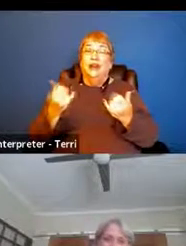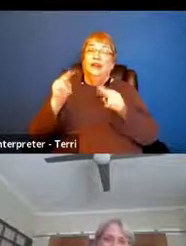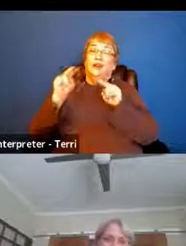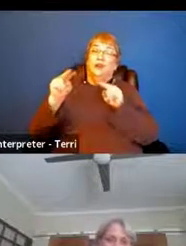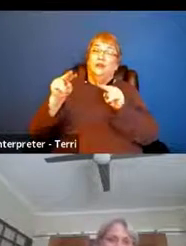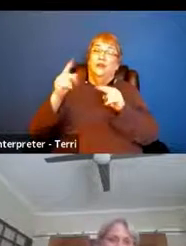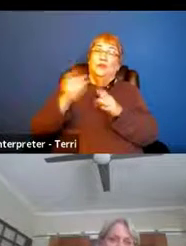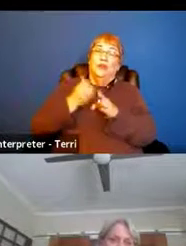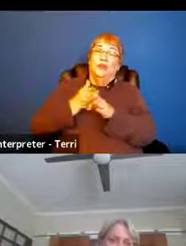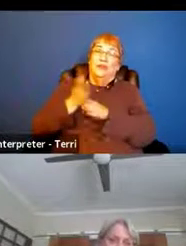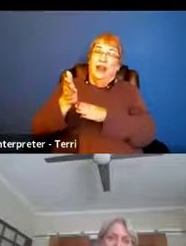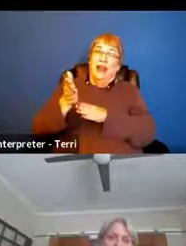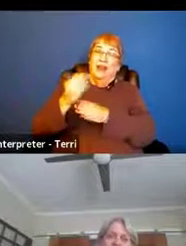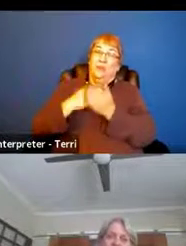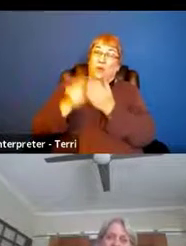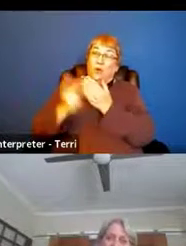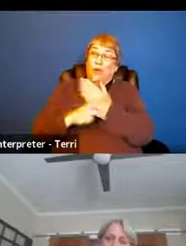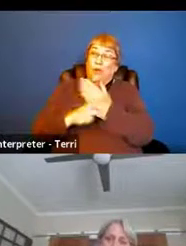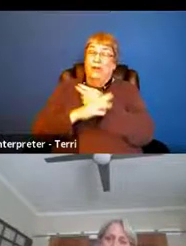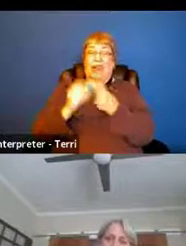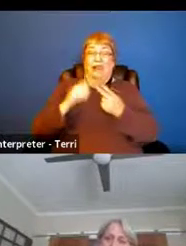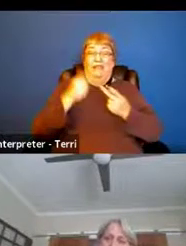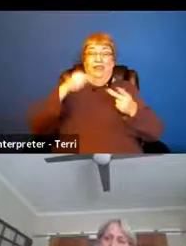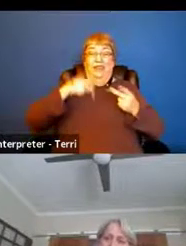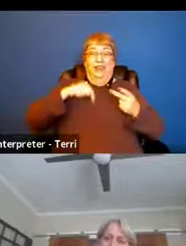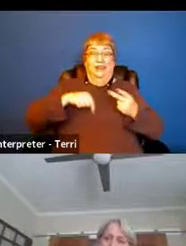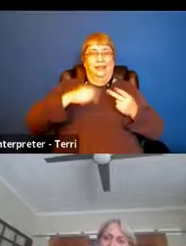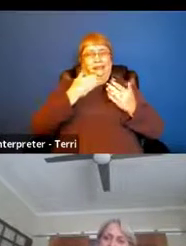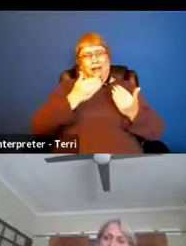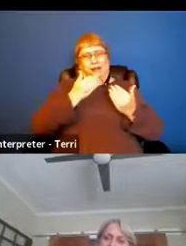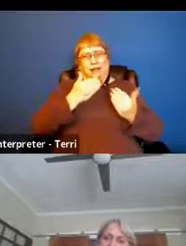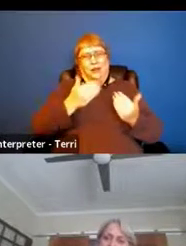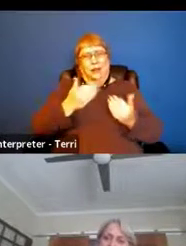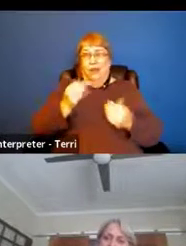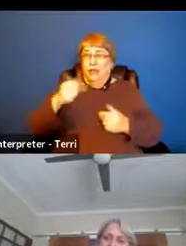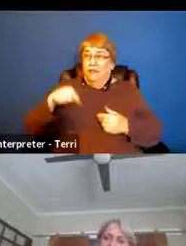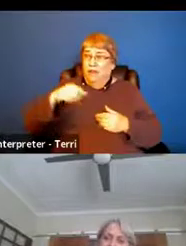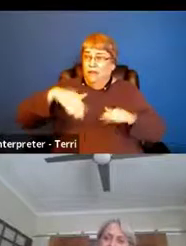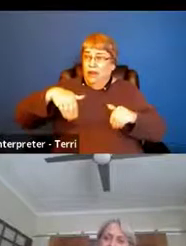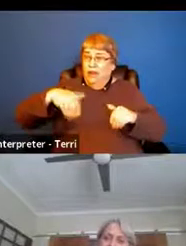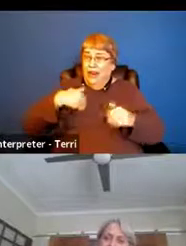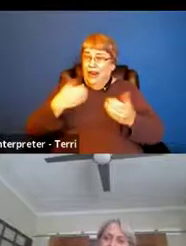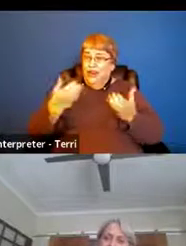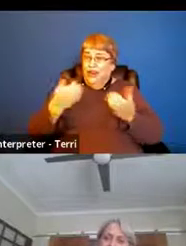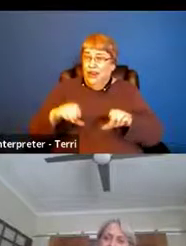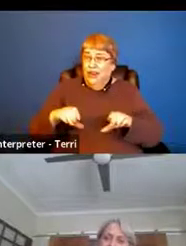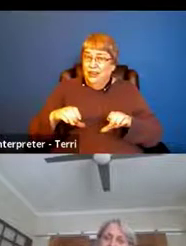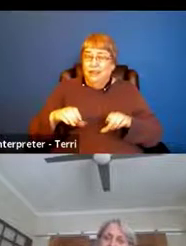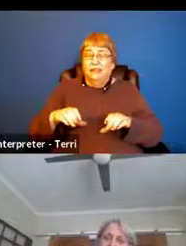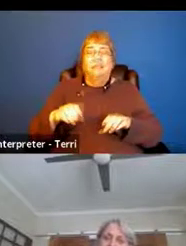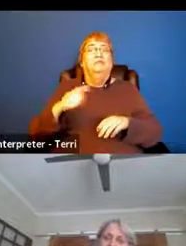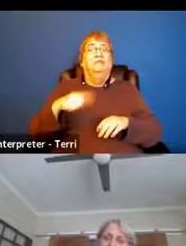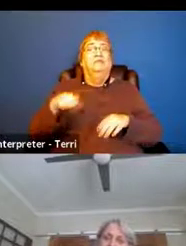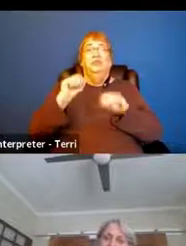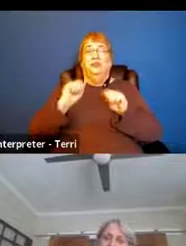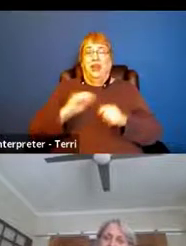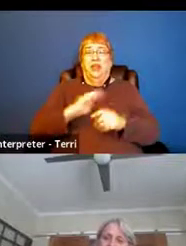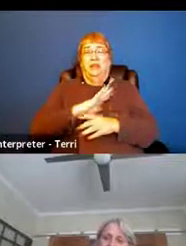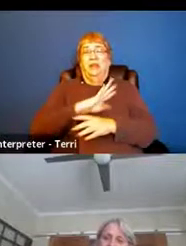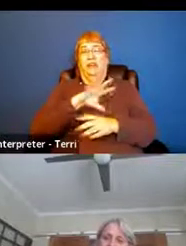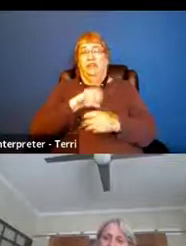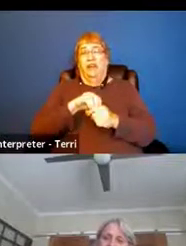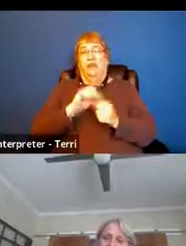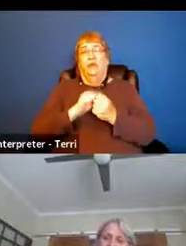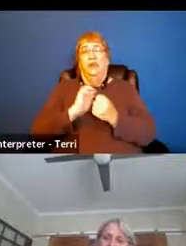this breakout conversation. As a reminder, if you haven't had a chance yet, it's not too late to be a part of our work and